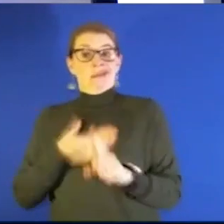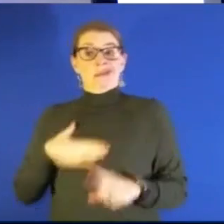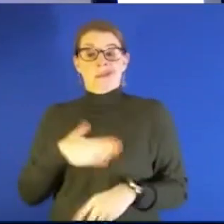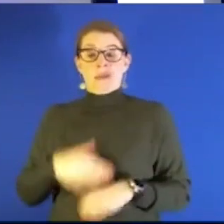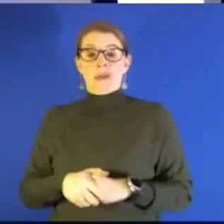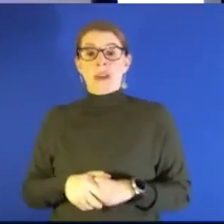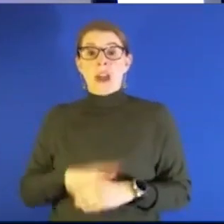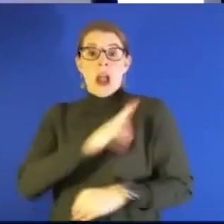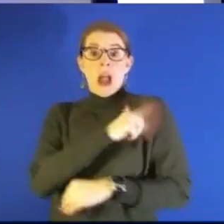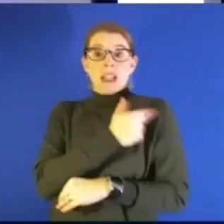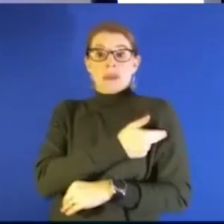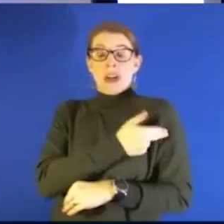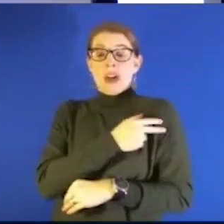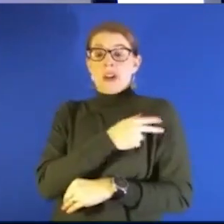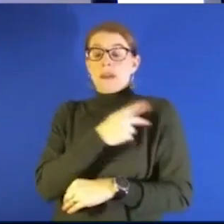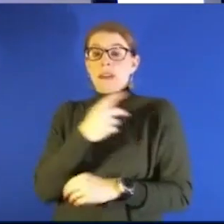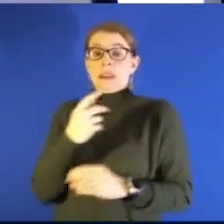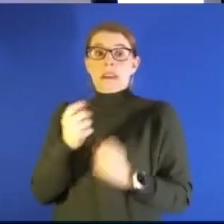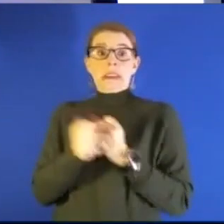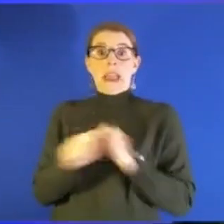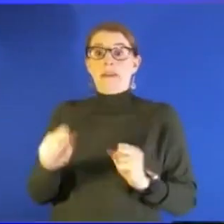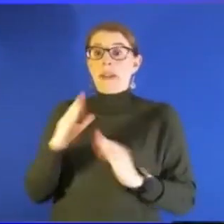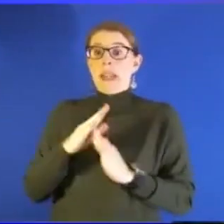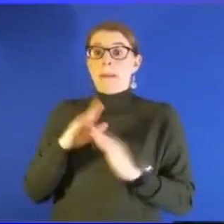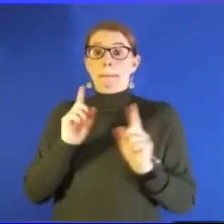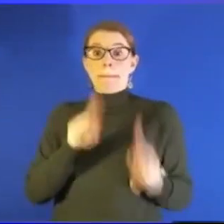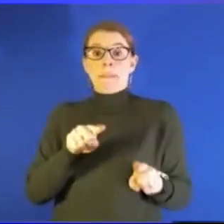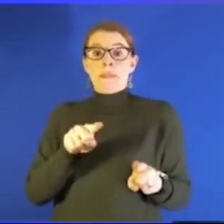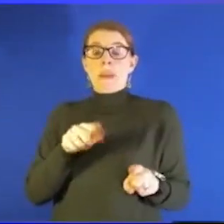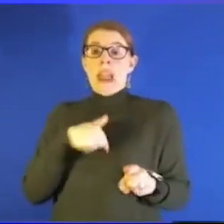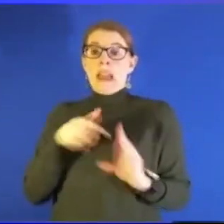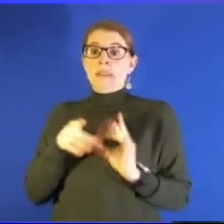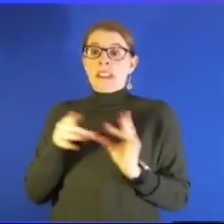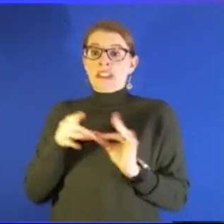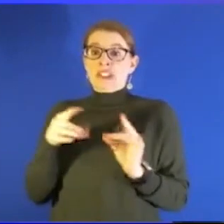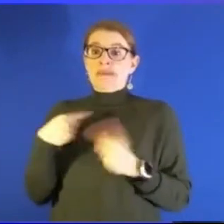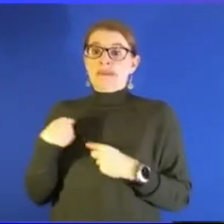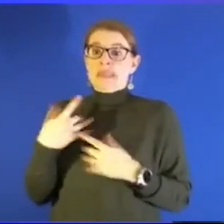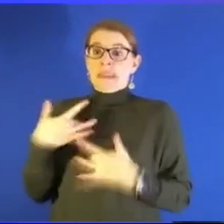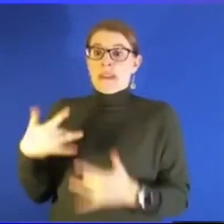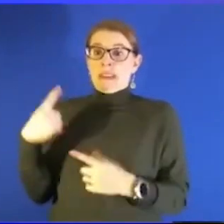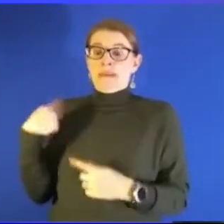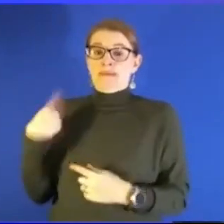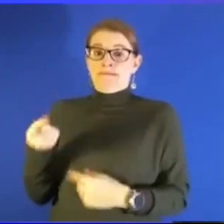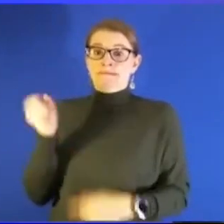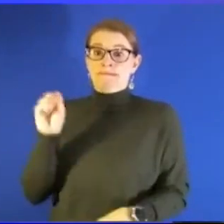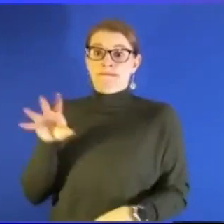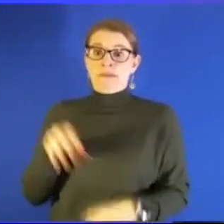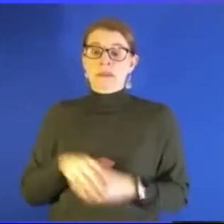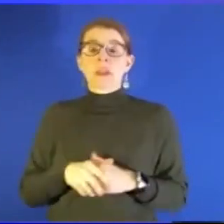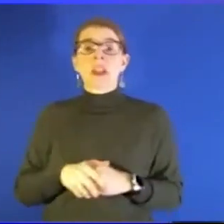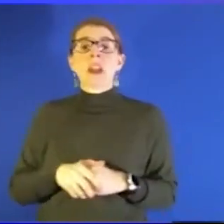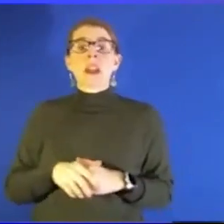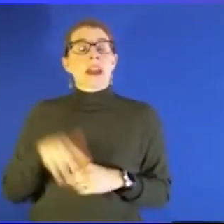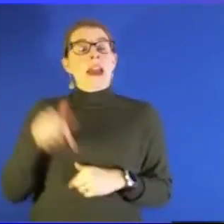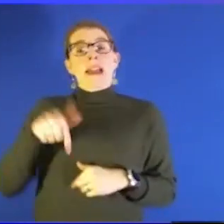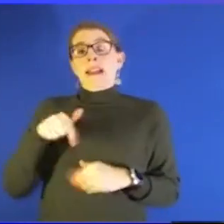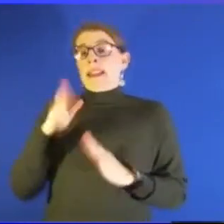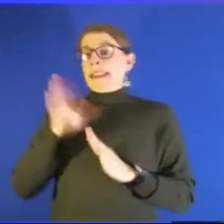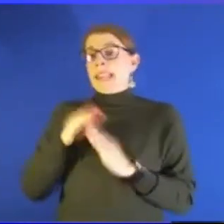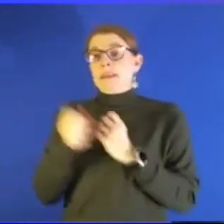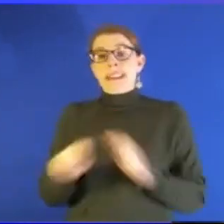safer places to be. I was just going to say that, Jess. I think this may be one of the safest places you can be. Everyone is